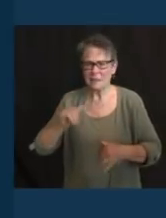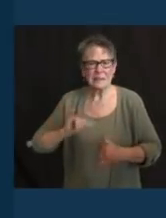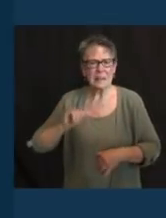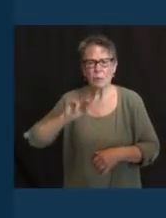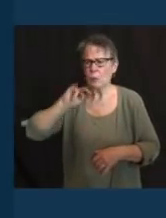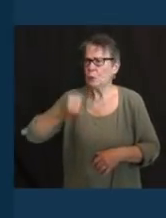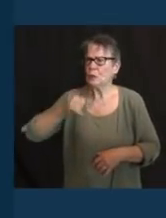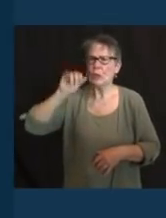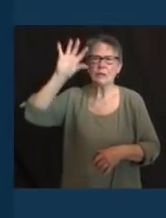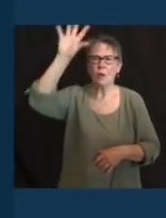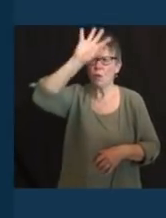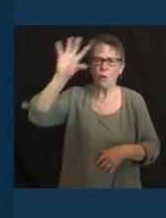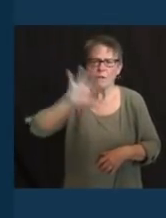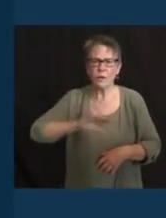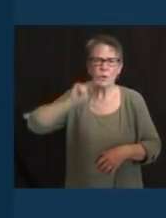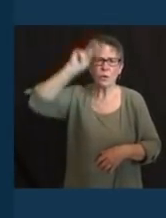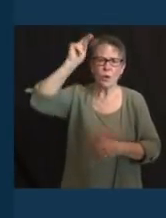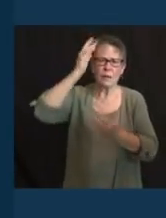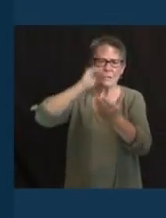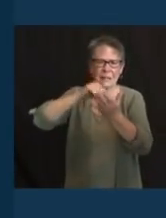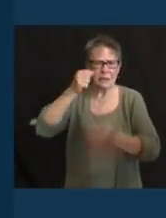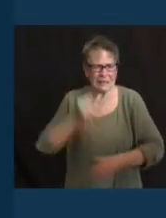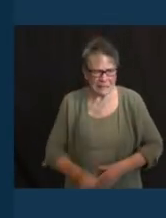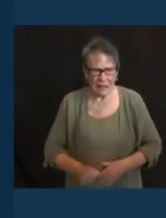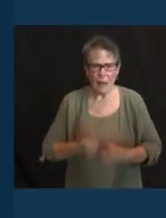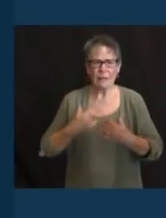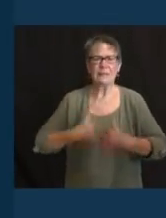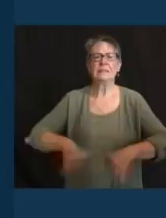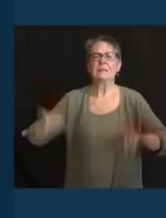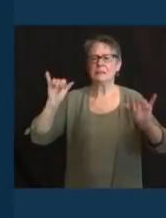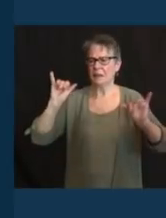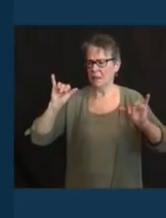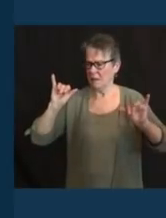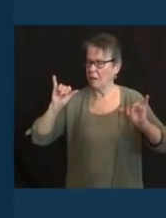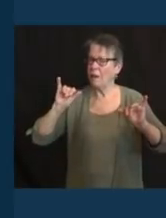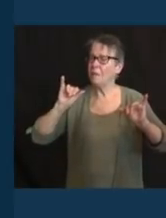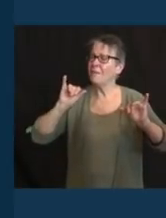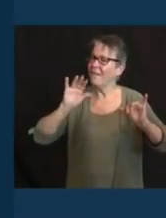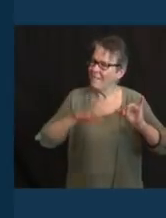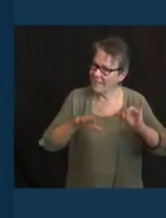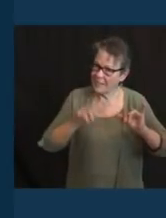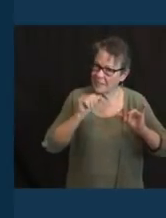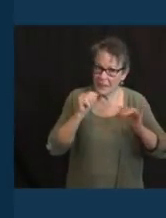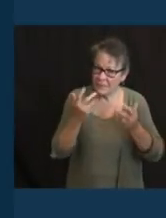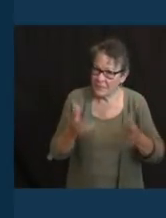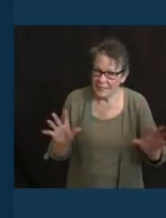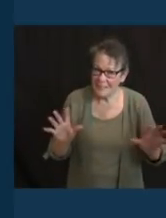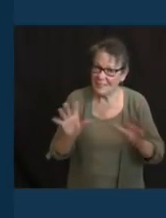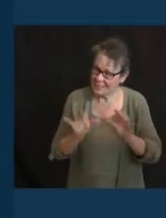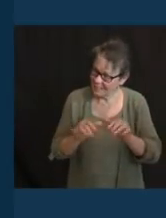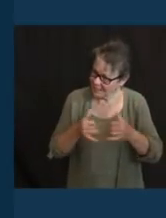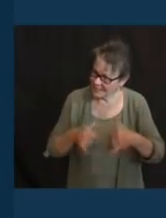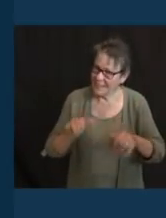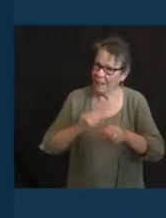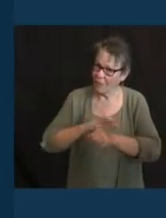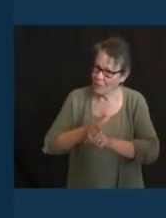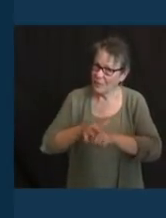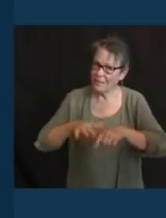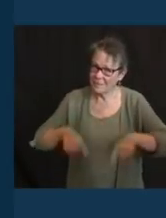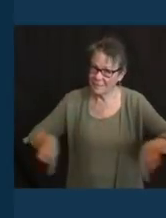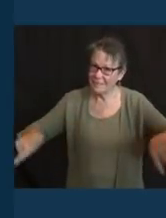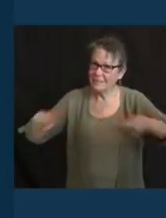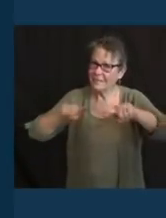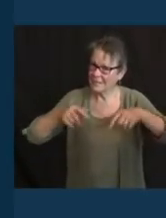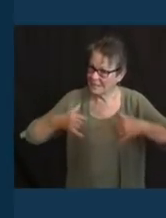We're falling in the ranks in the number of new cases, which is great, not good, but great. But we're still near the top of 2 lists we don't want to be at top